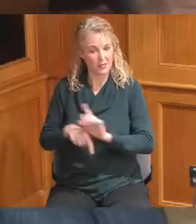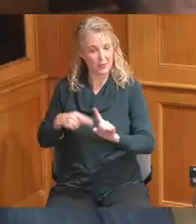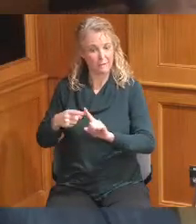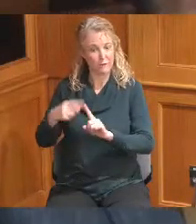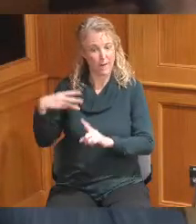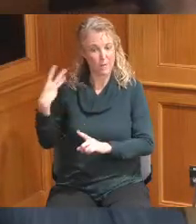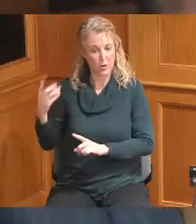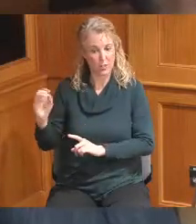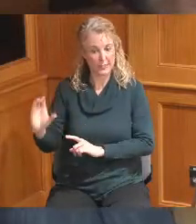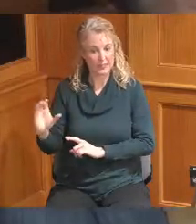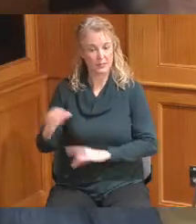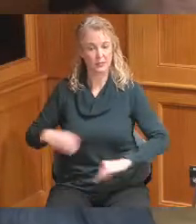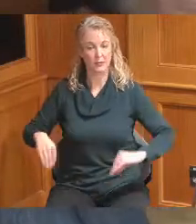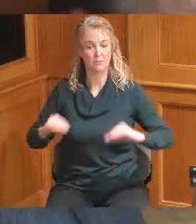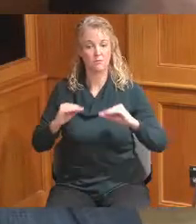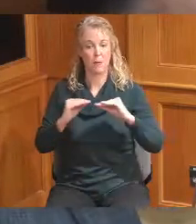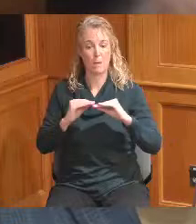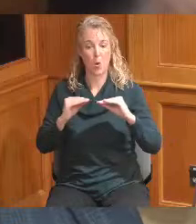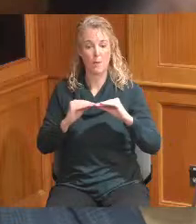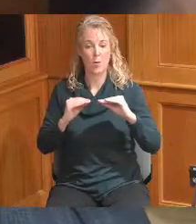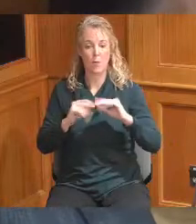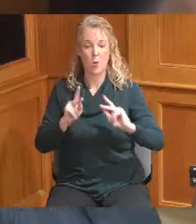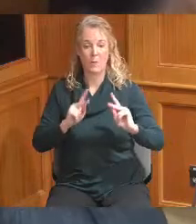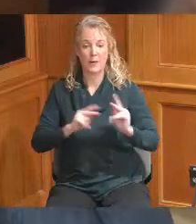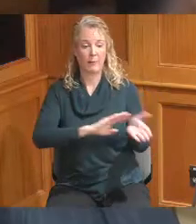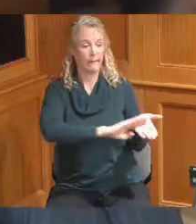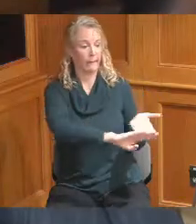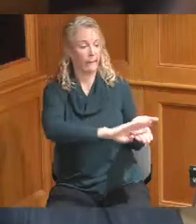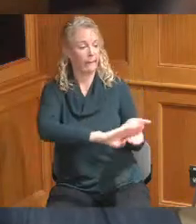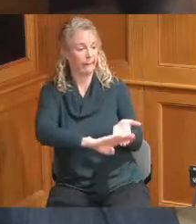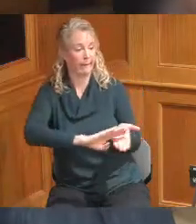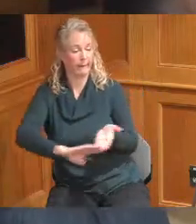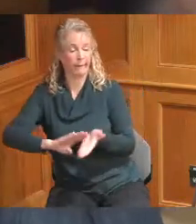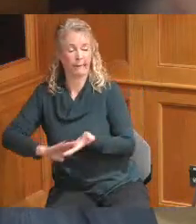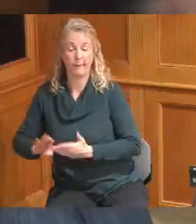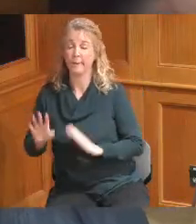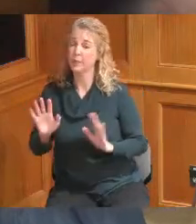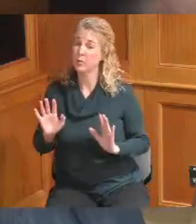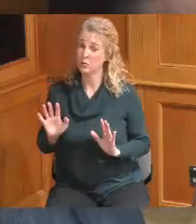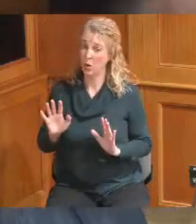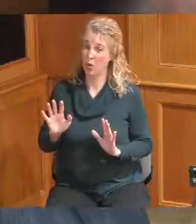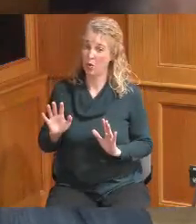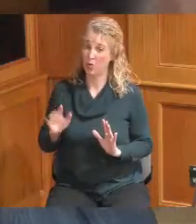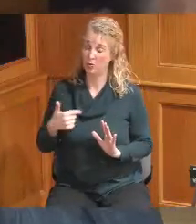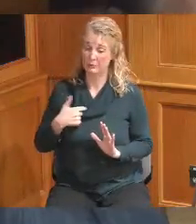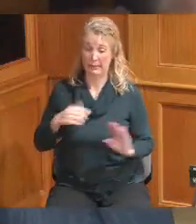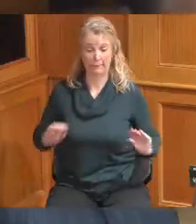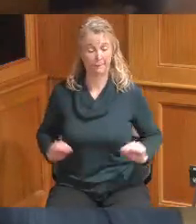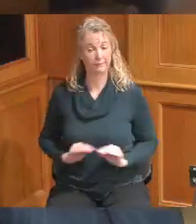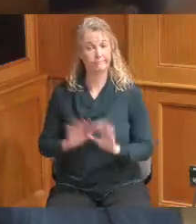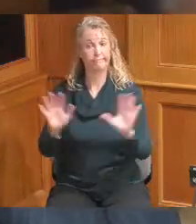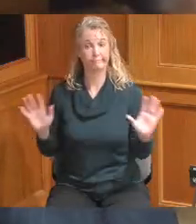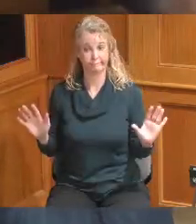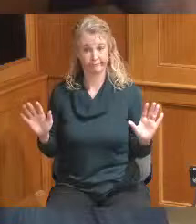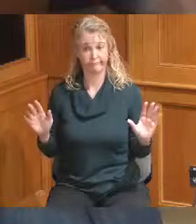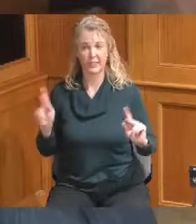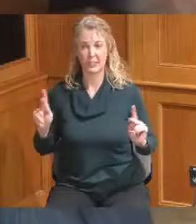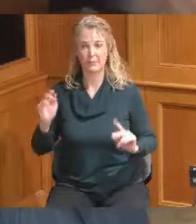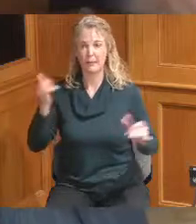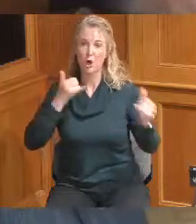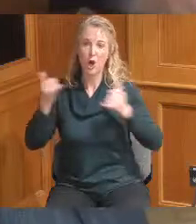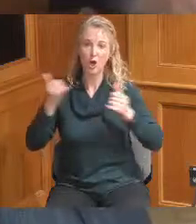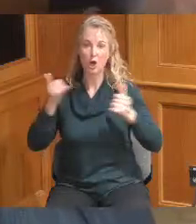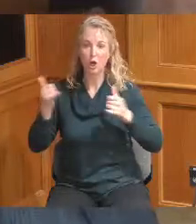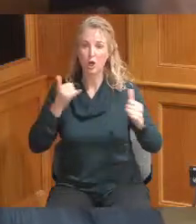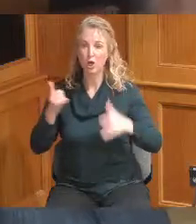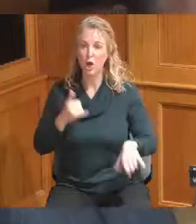more exclusionary of everyday people. So I just wanted to put that out there and clarify that, because people have been calling me